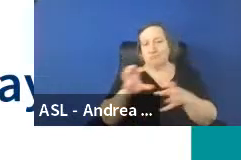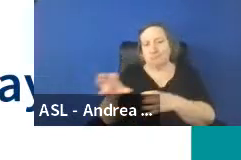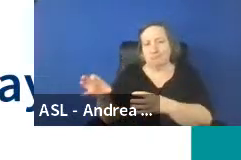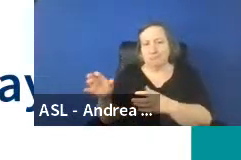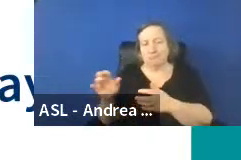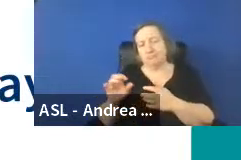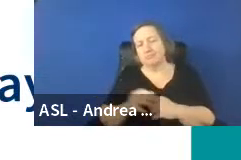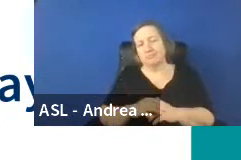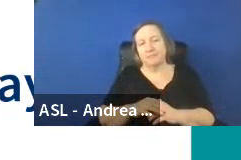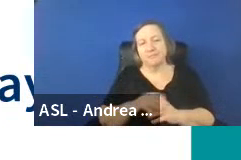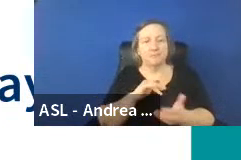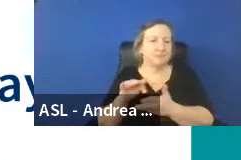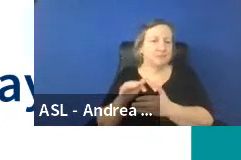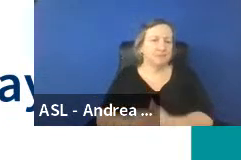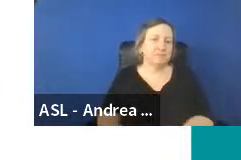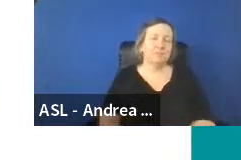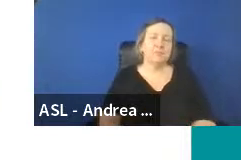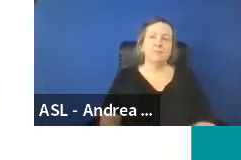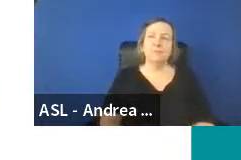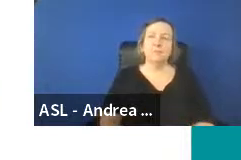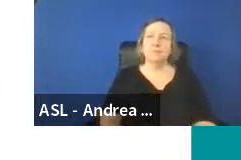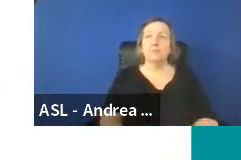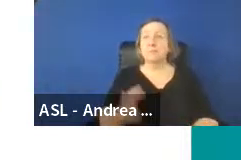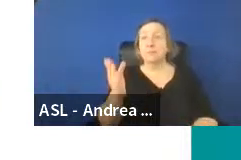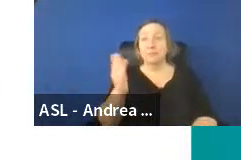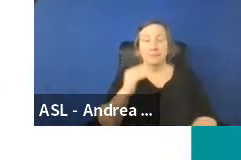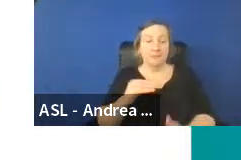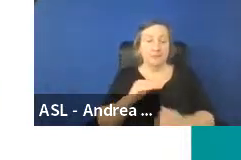being studied. Next slide.